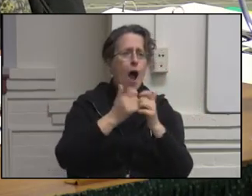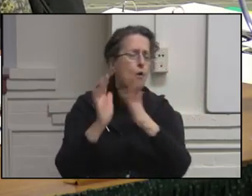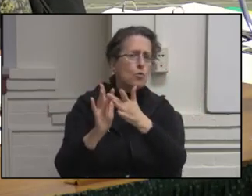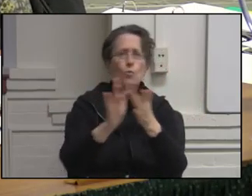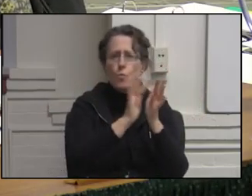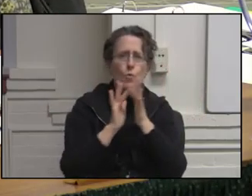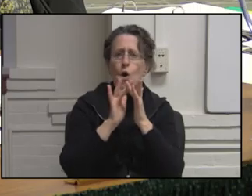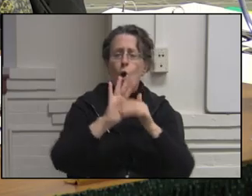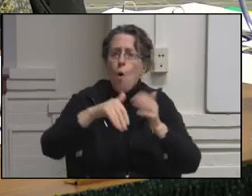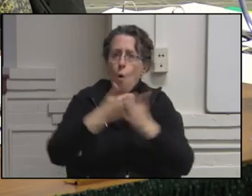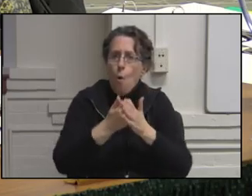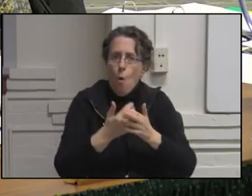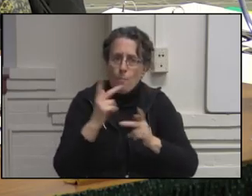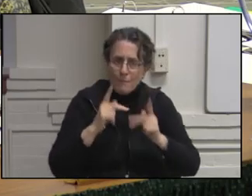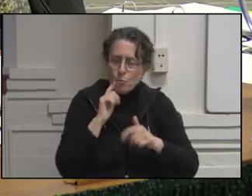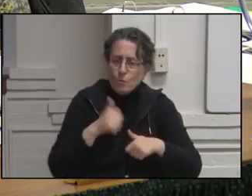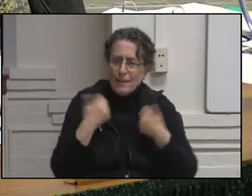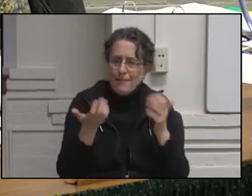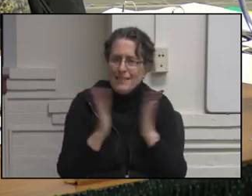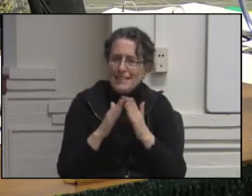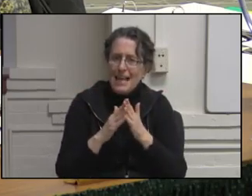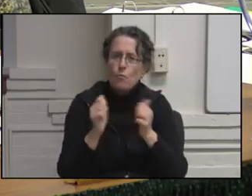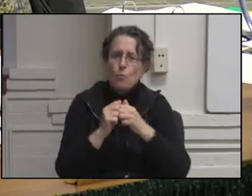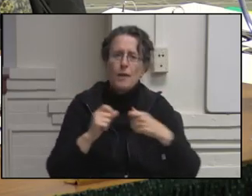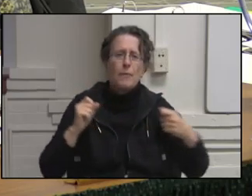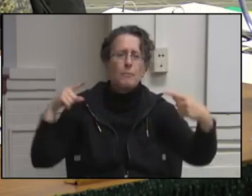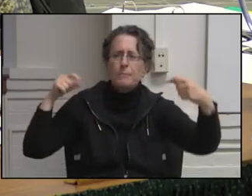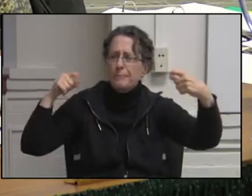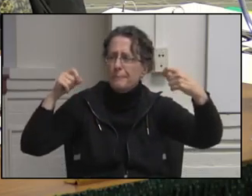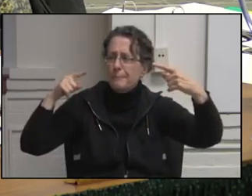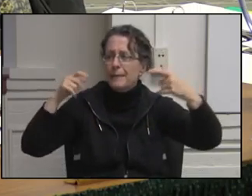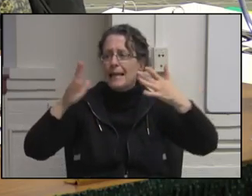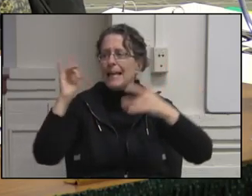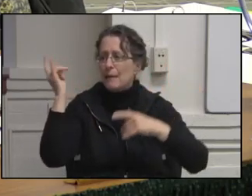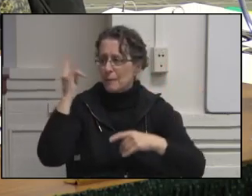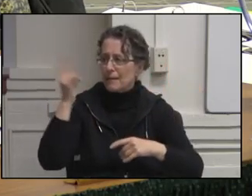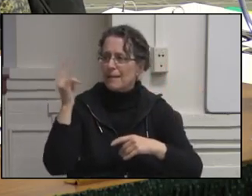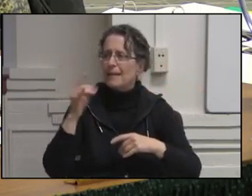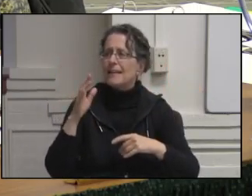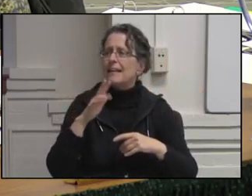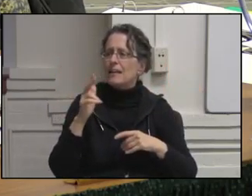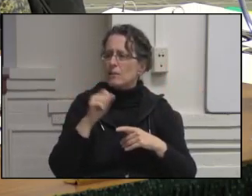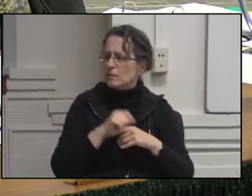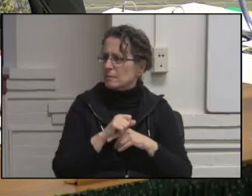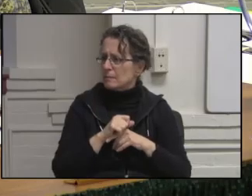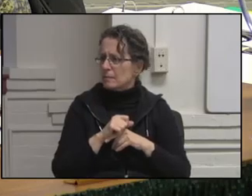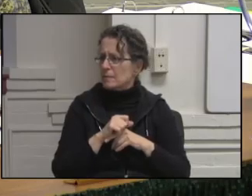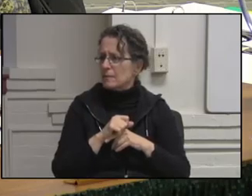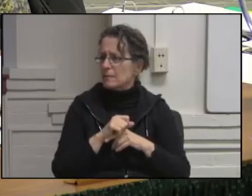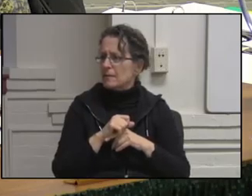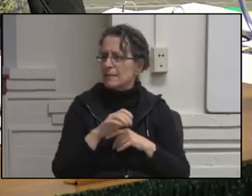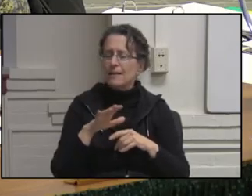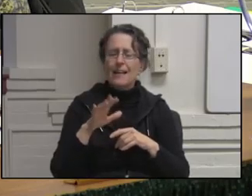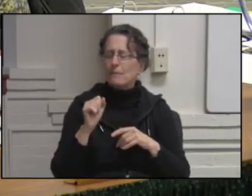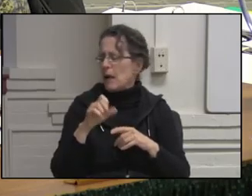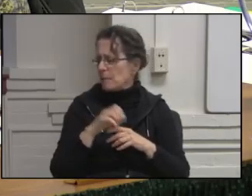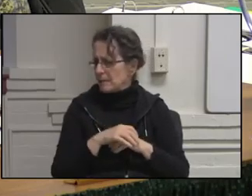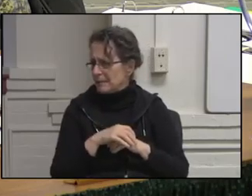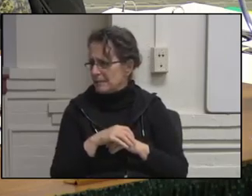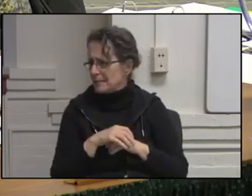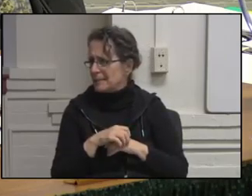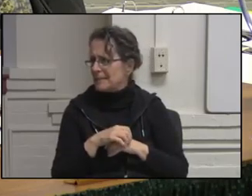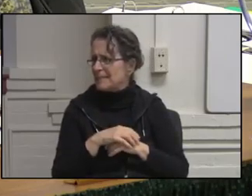of 25.3 or better speeds. That 25.3 isn't really a very good speed in terms of competition across the country. That's